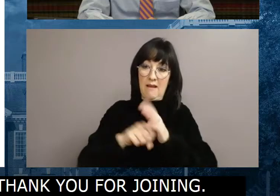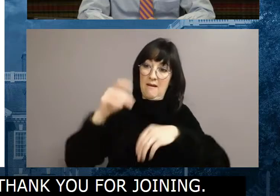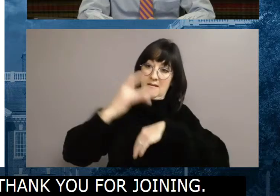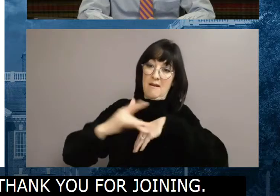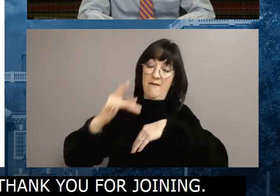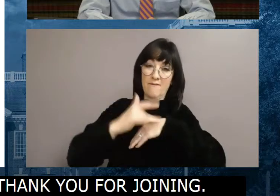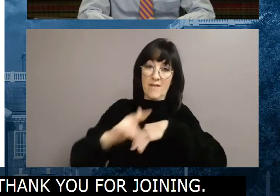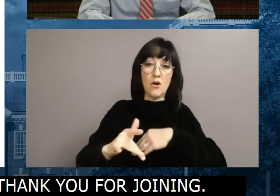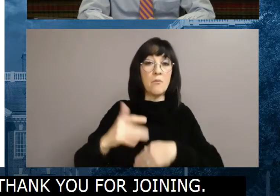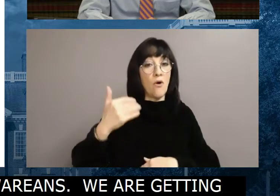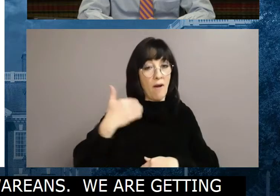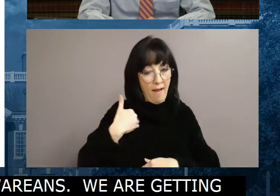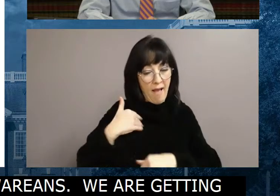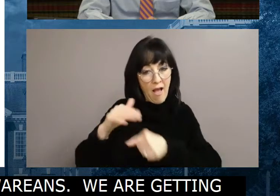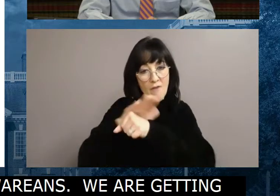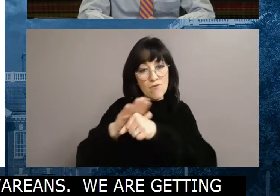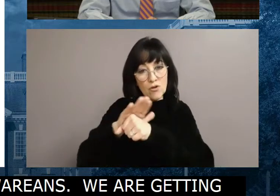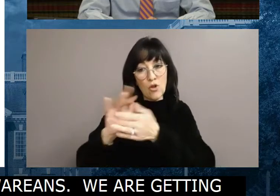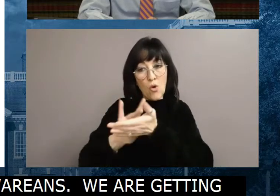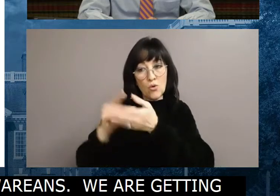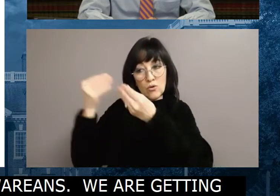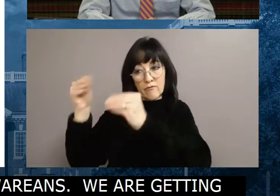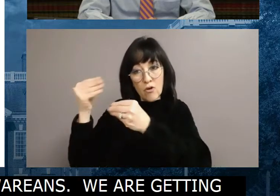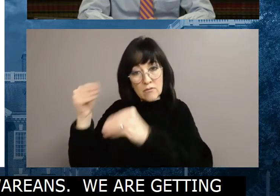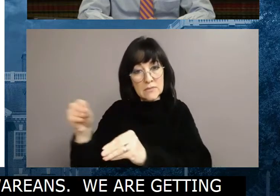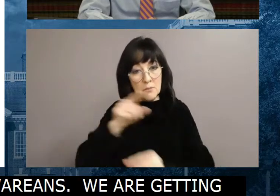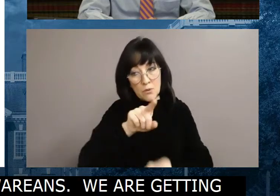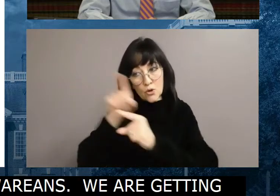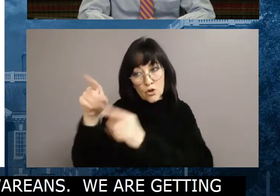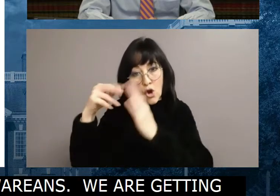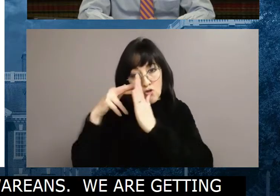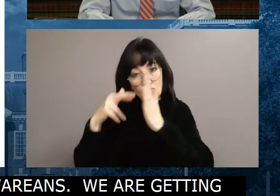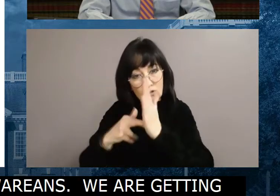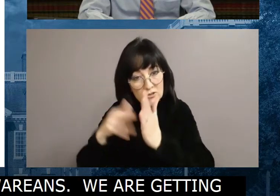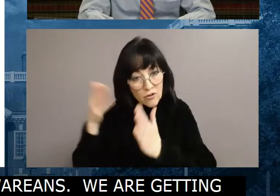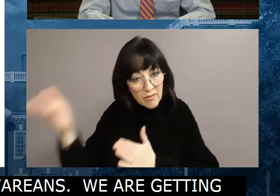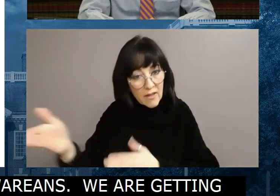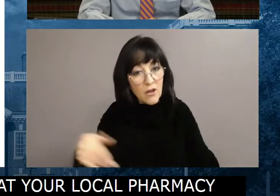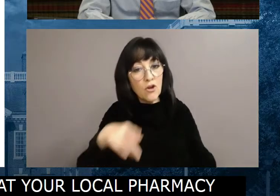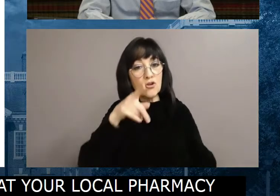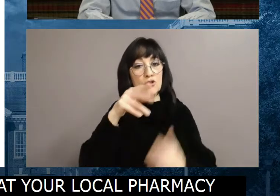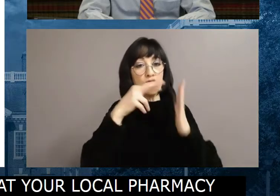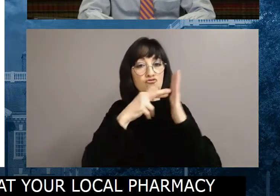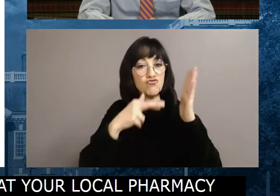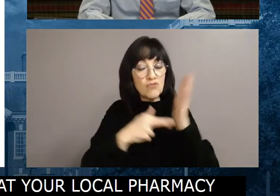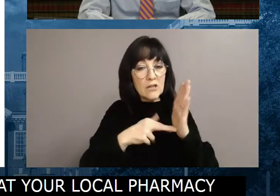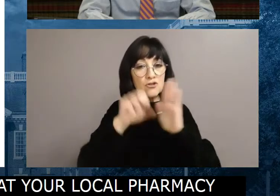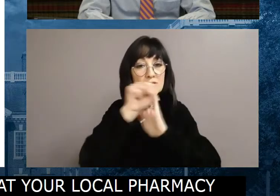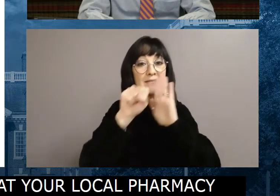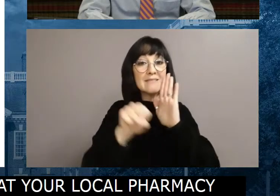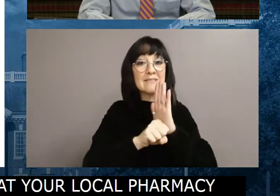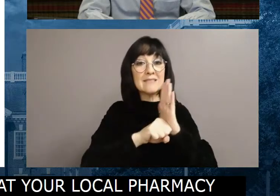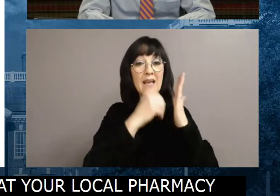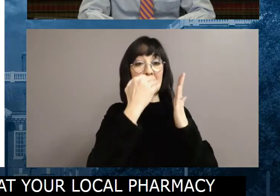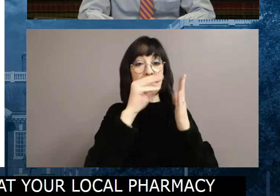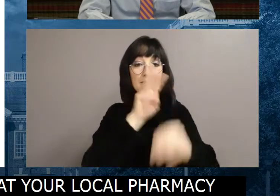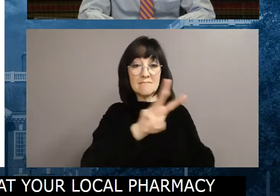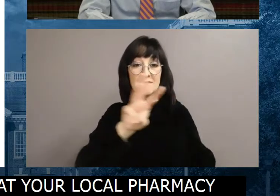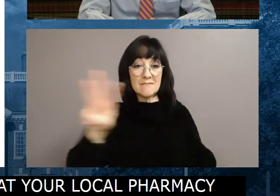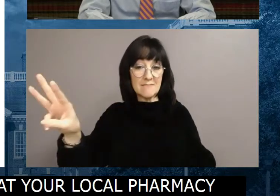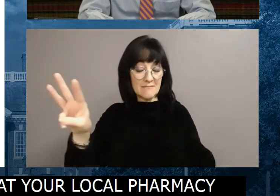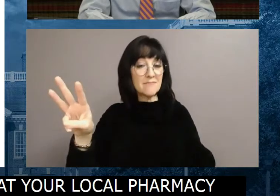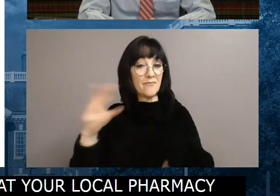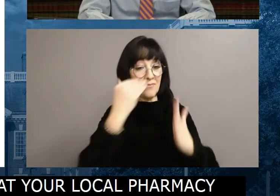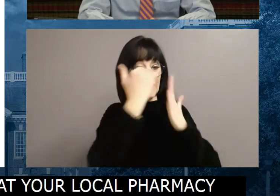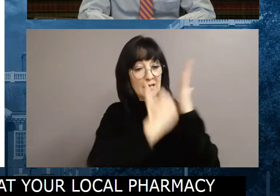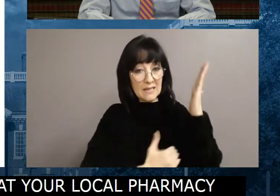Make sure you go there and get registered. Make sure you get registered on the state waiting list. It will open up